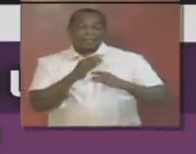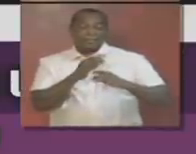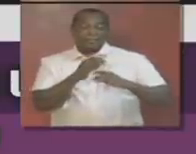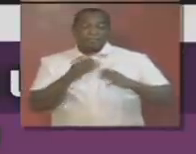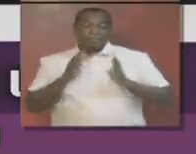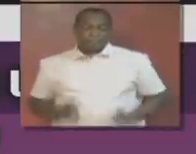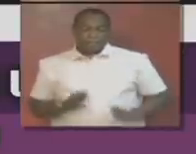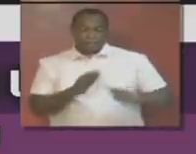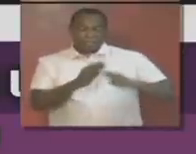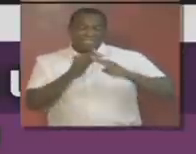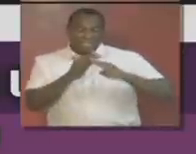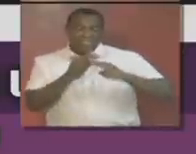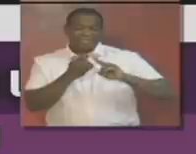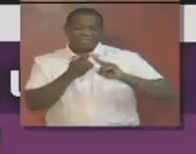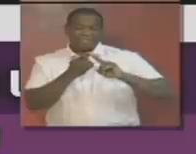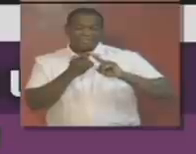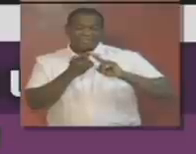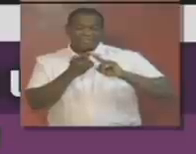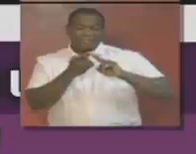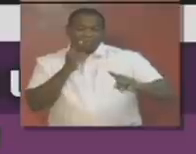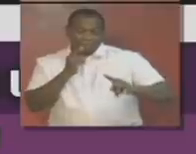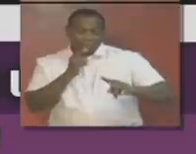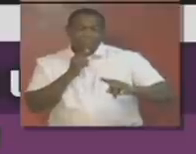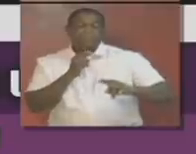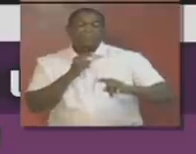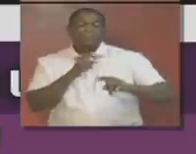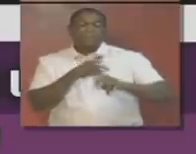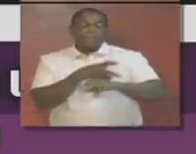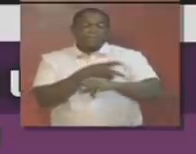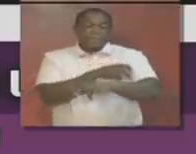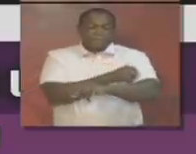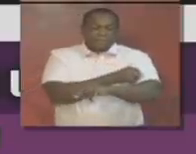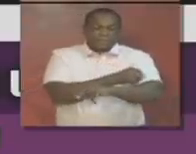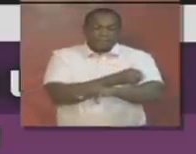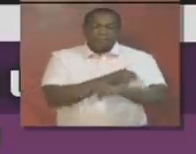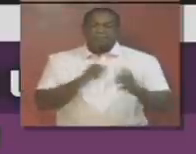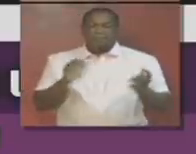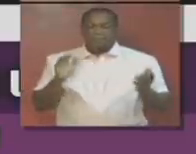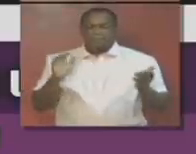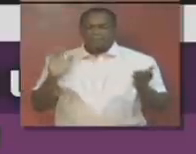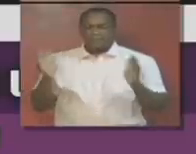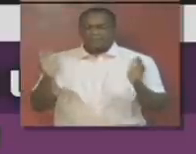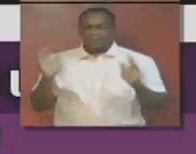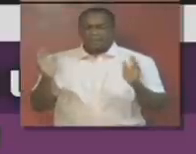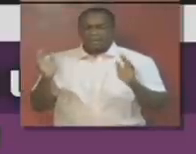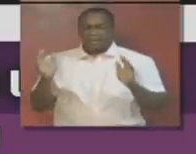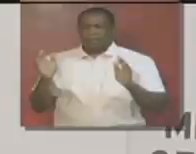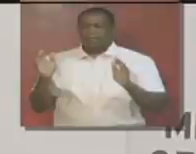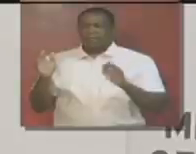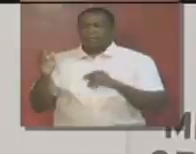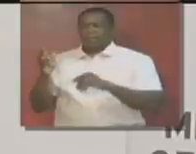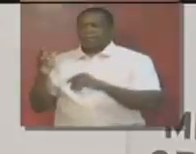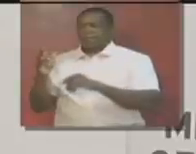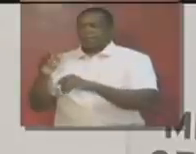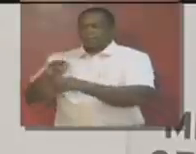have some information on the immunity coverage period for some of the more popular vaccines.